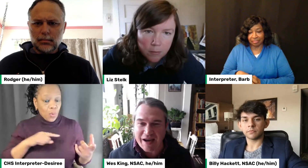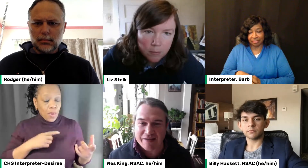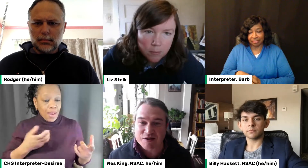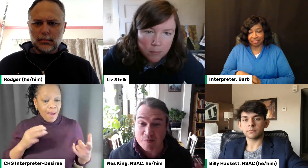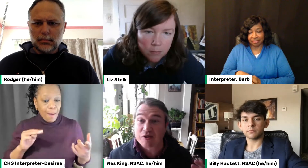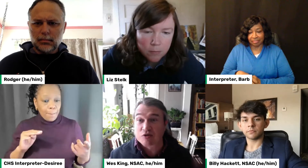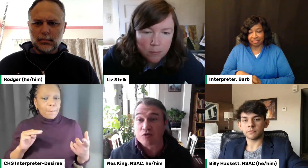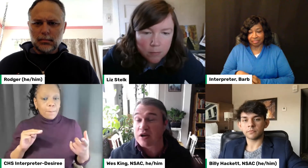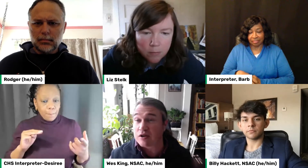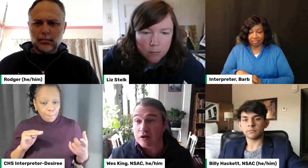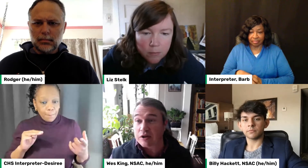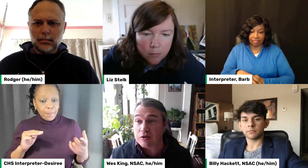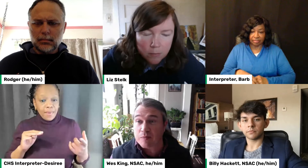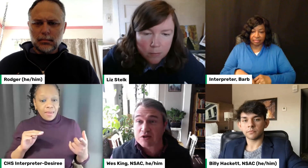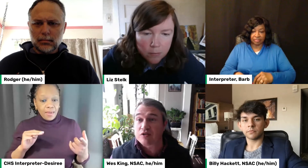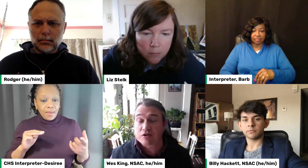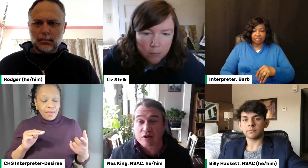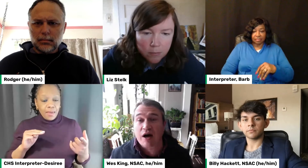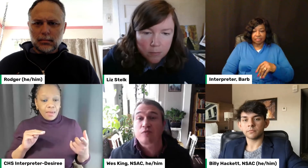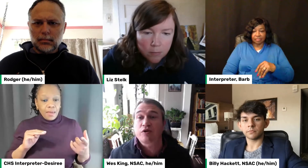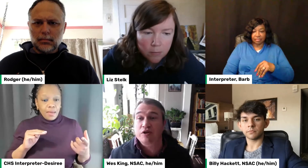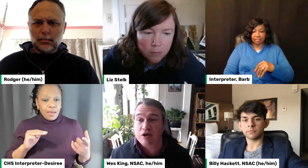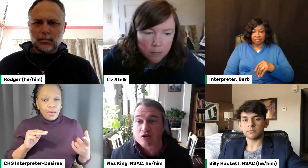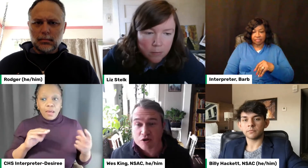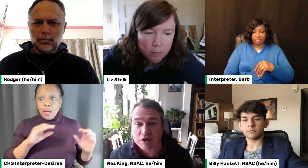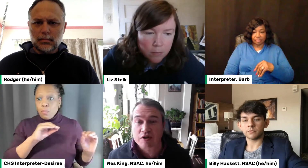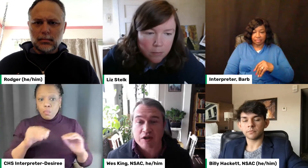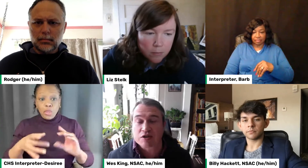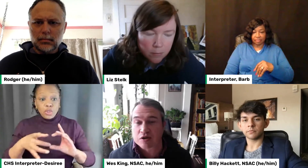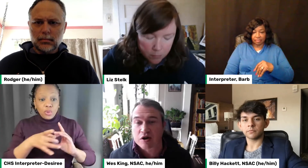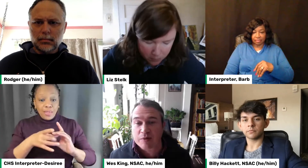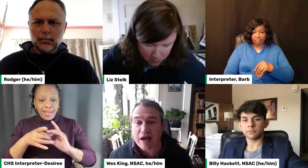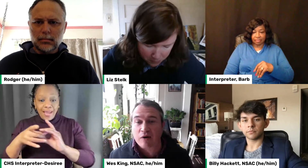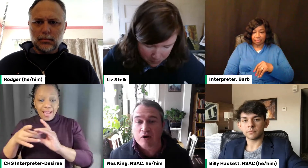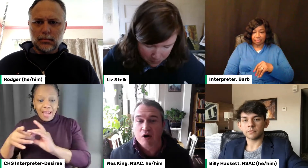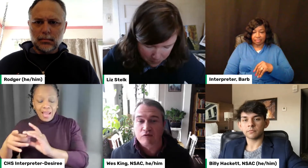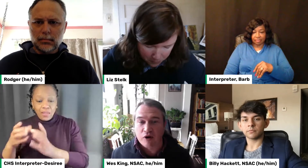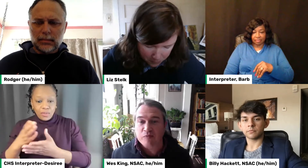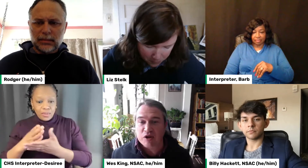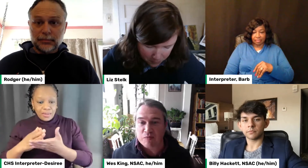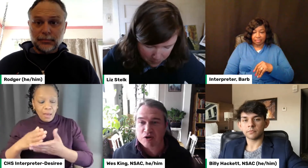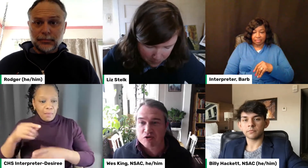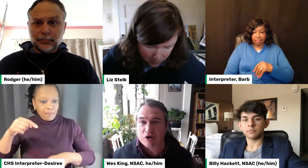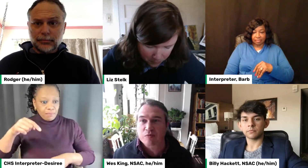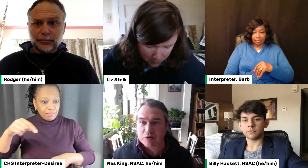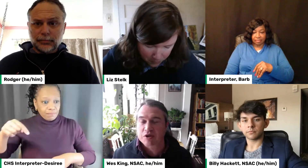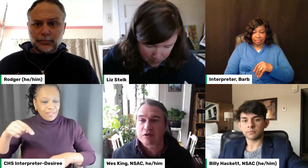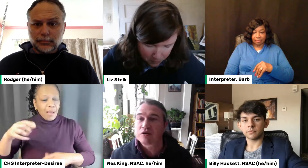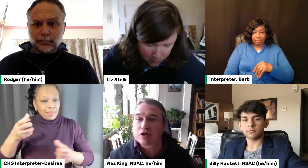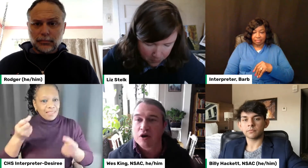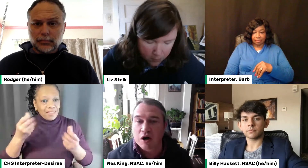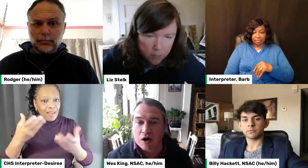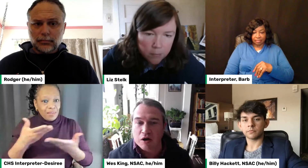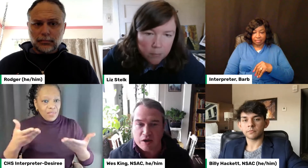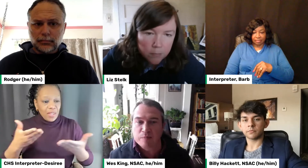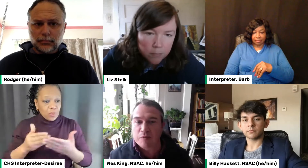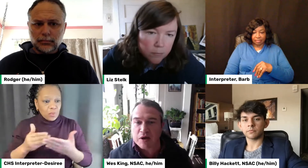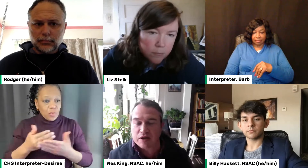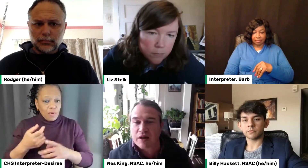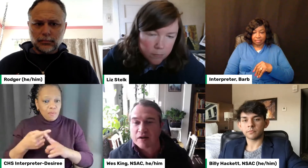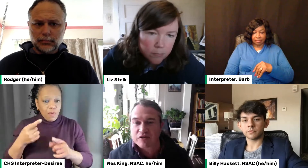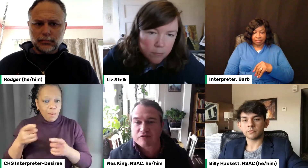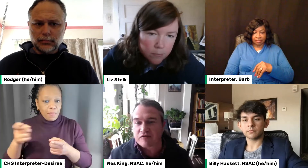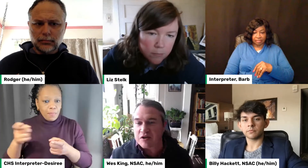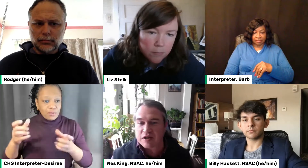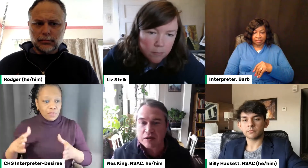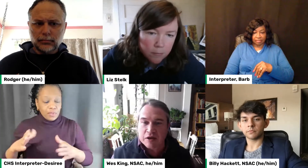weave together some of this great, like you mentioned, there's a lot of really interesting things that are coming out from the administration, particularly implementing a